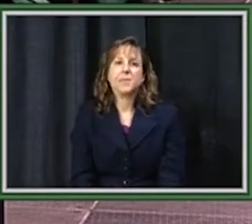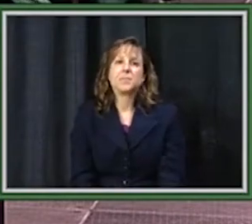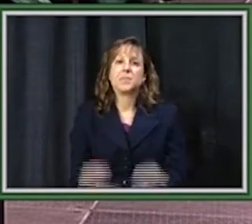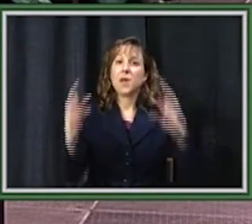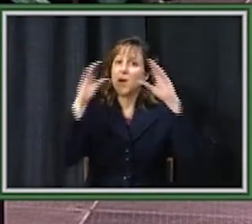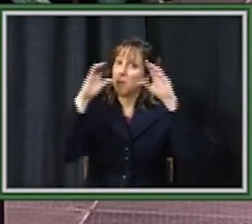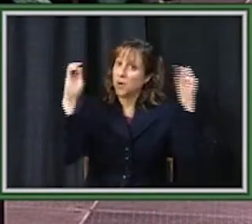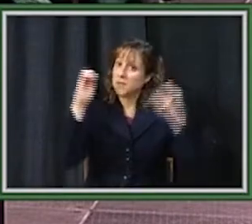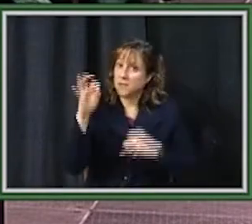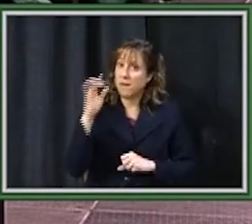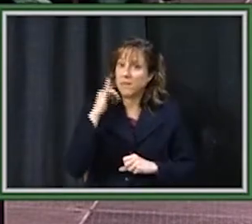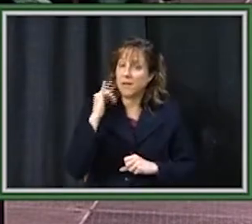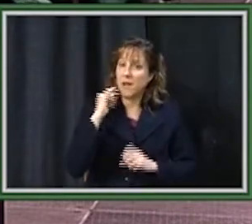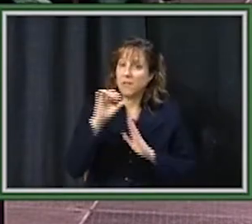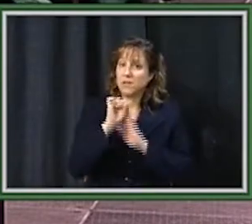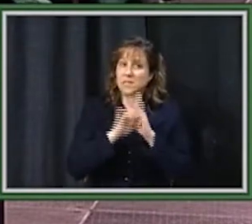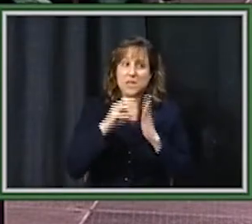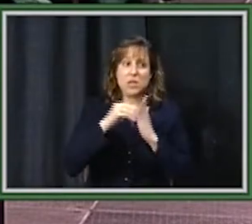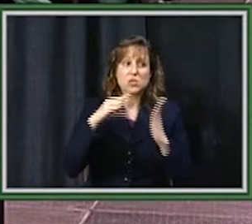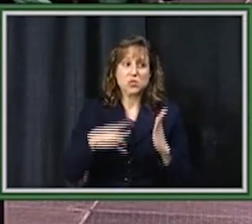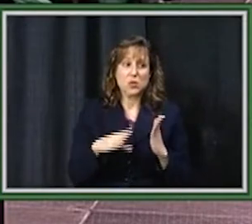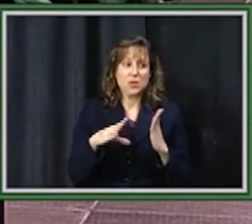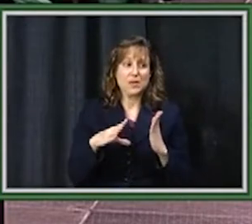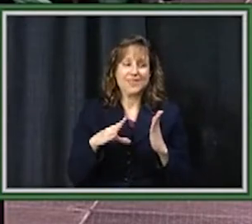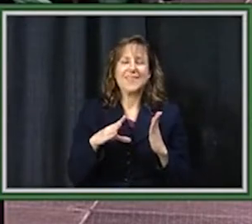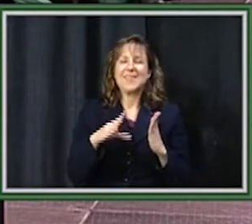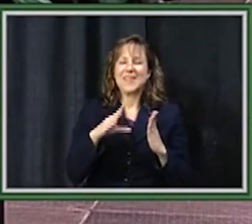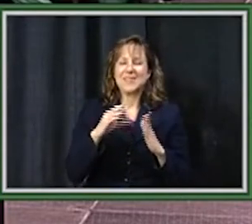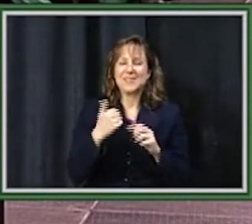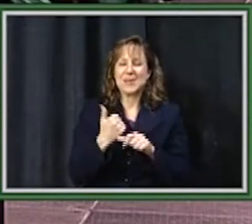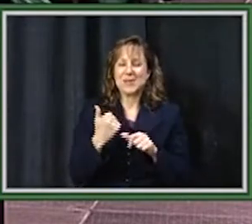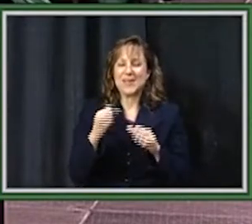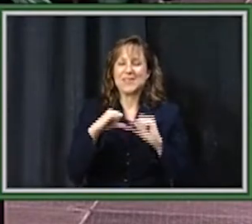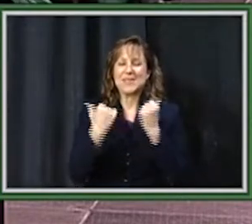President of the California State Student Association, Sarah Couch.